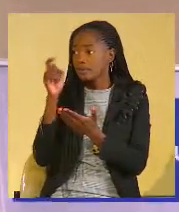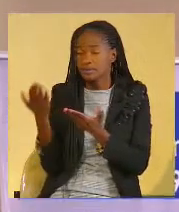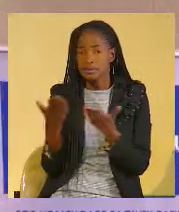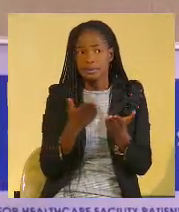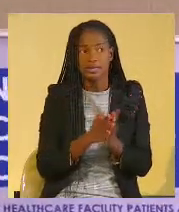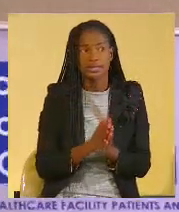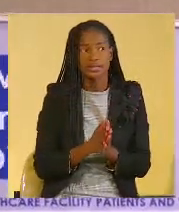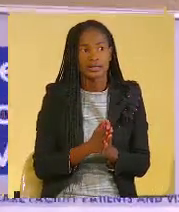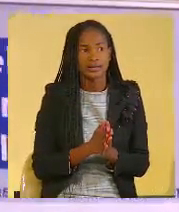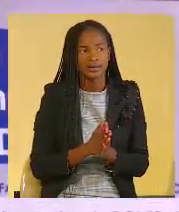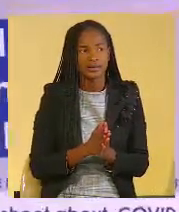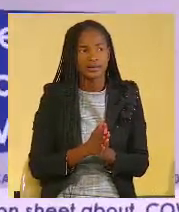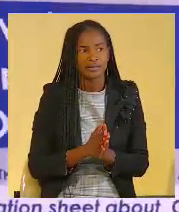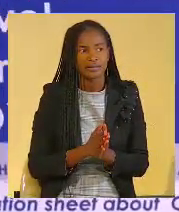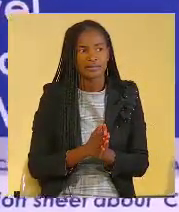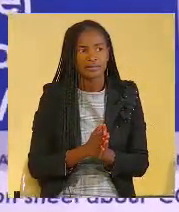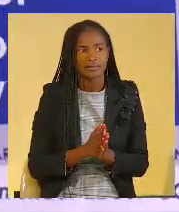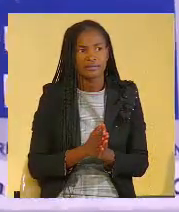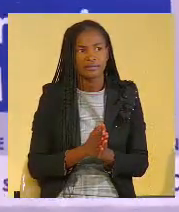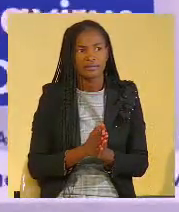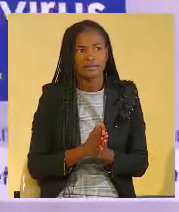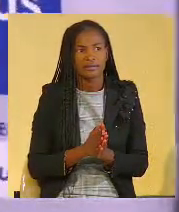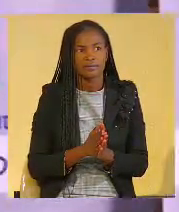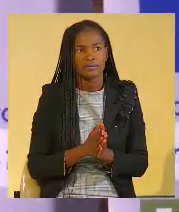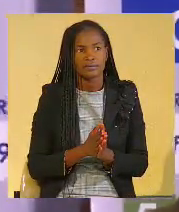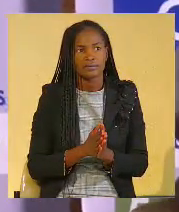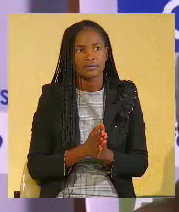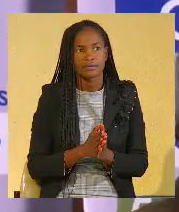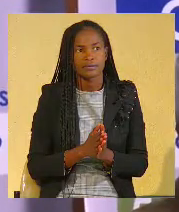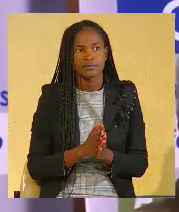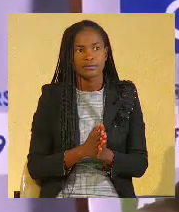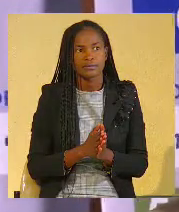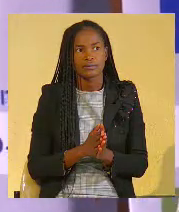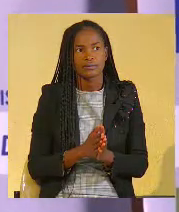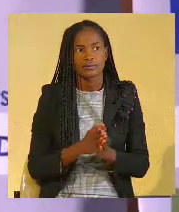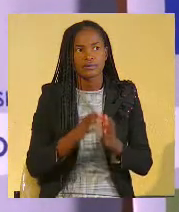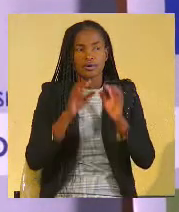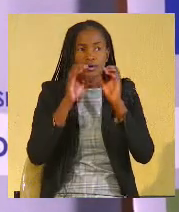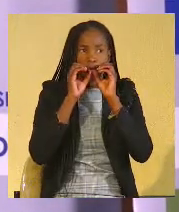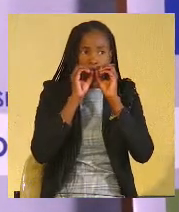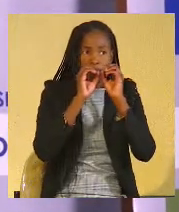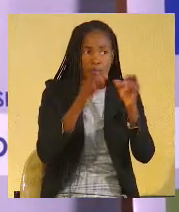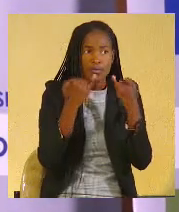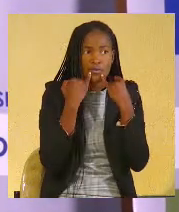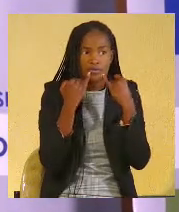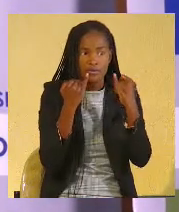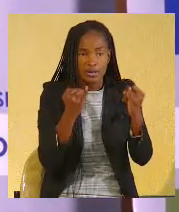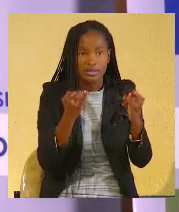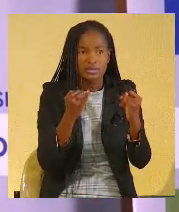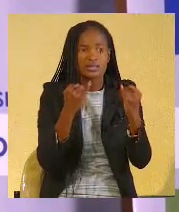Dr. Mushilenga, the occurrence and spread of false news, fake news, disinformation